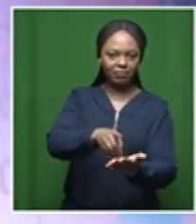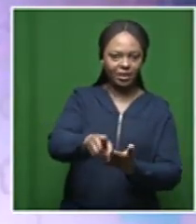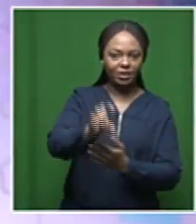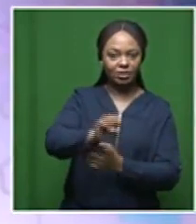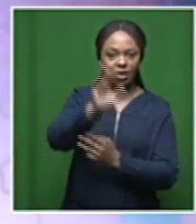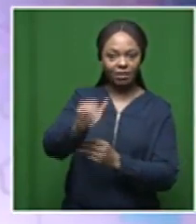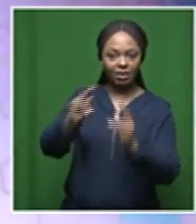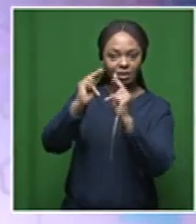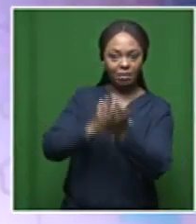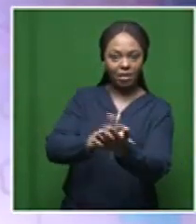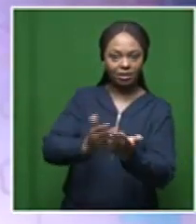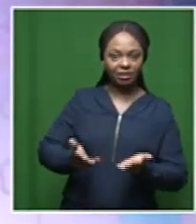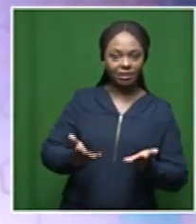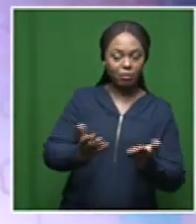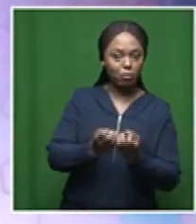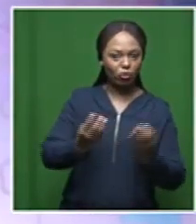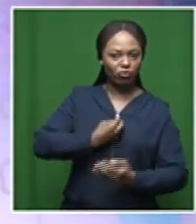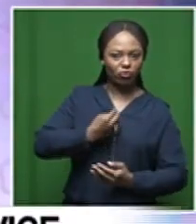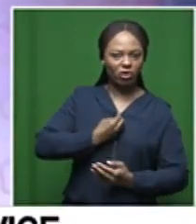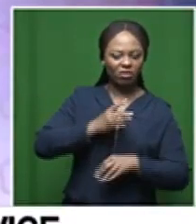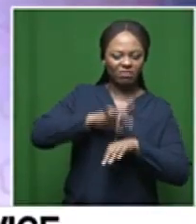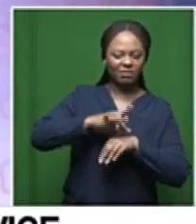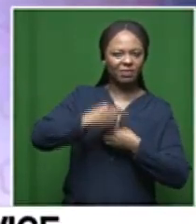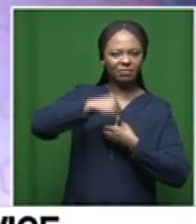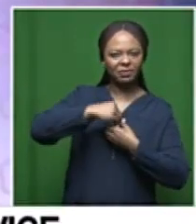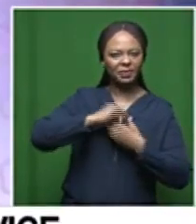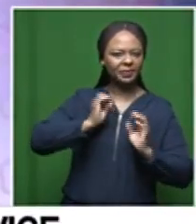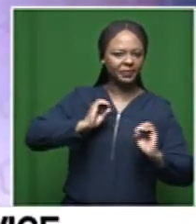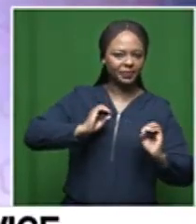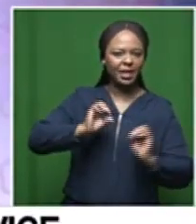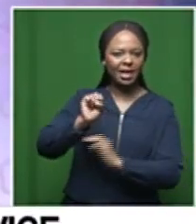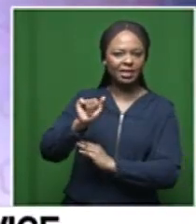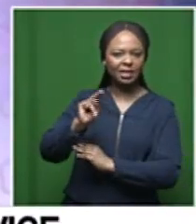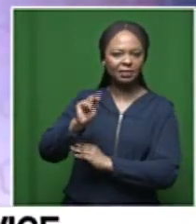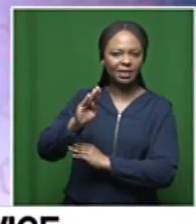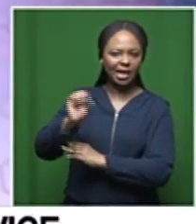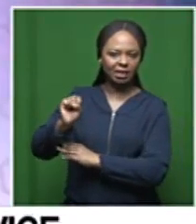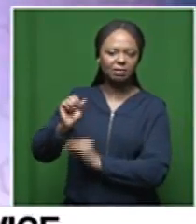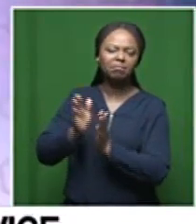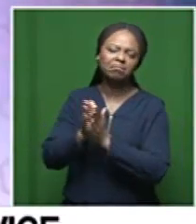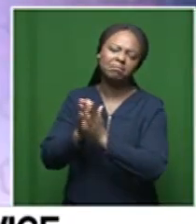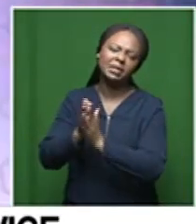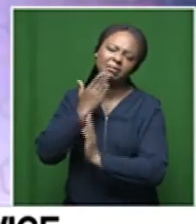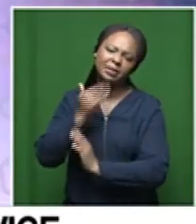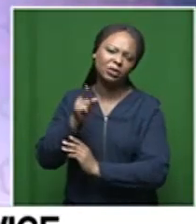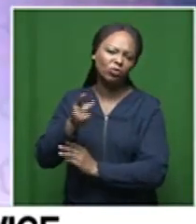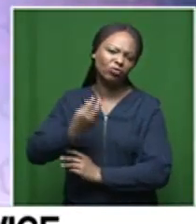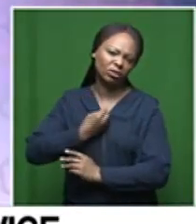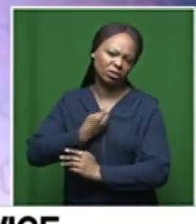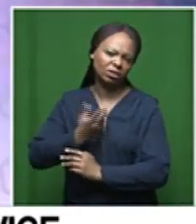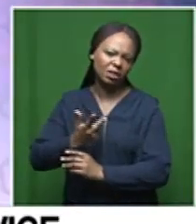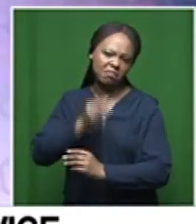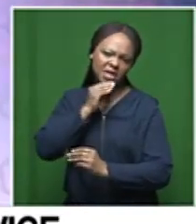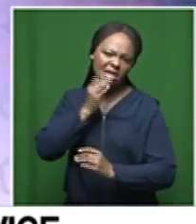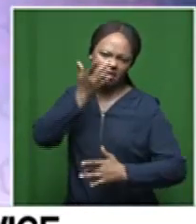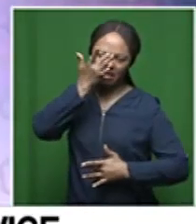Services, most young people don't have chronic diseases, and the SANBS urges them to donate blood. Now, because of the pandemic, some